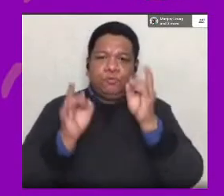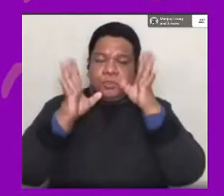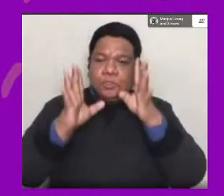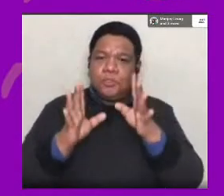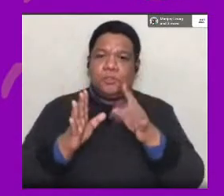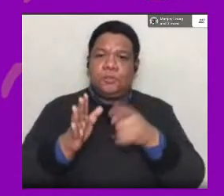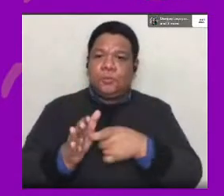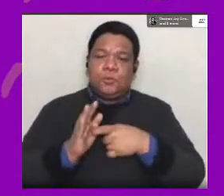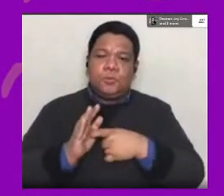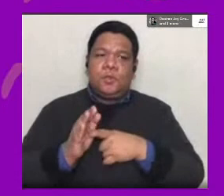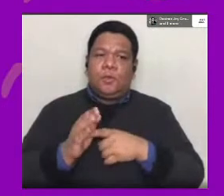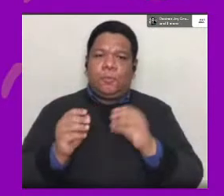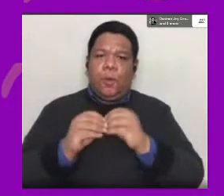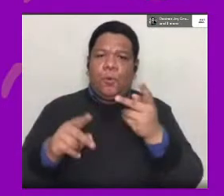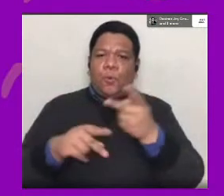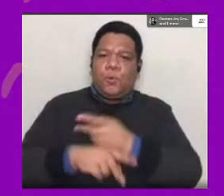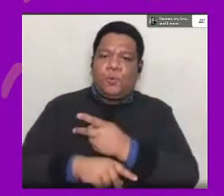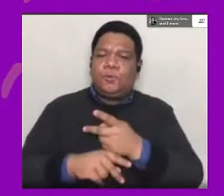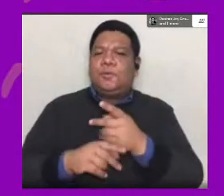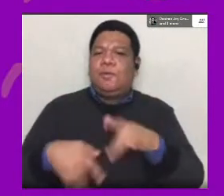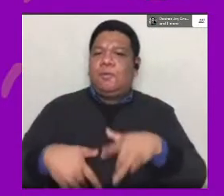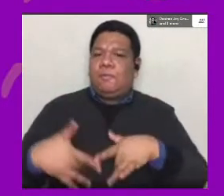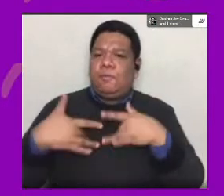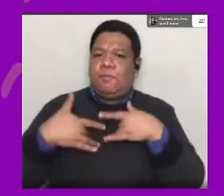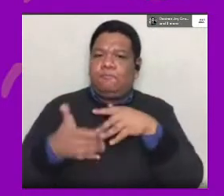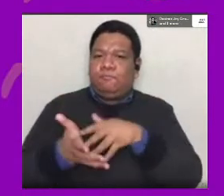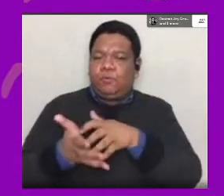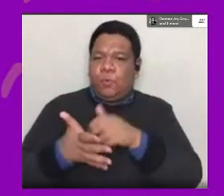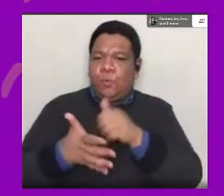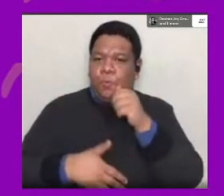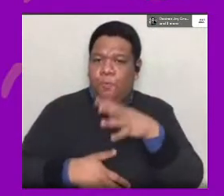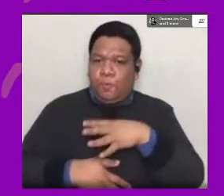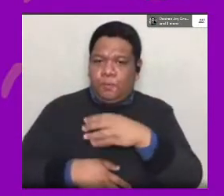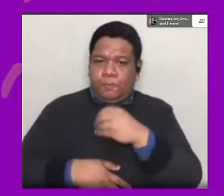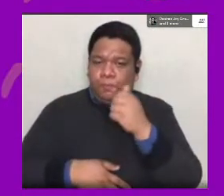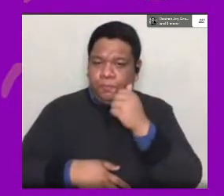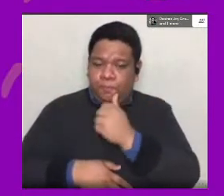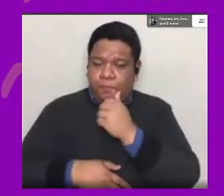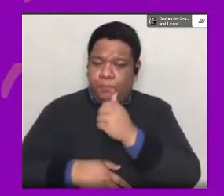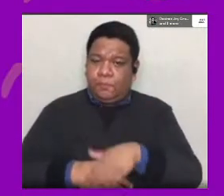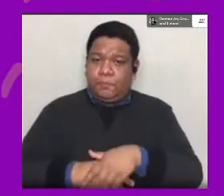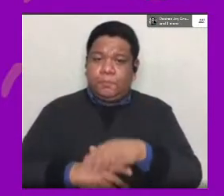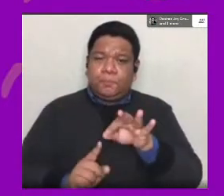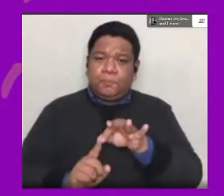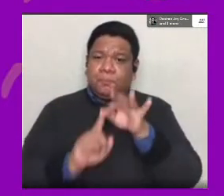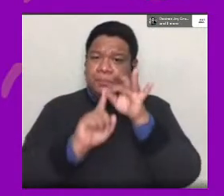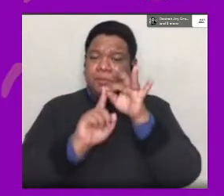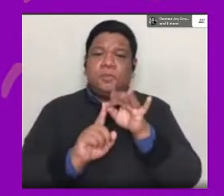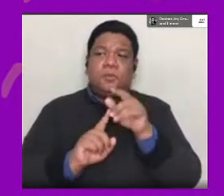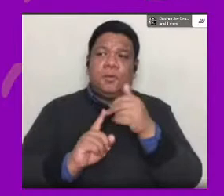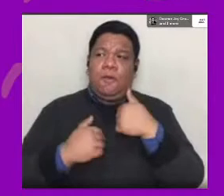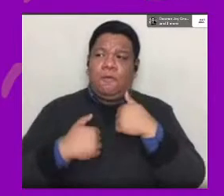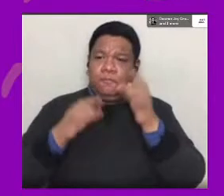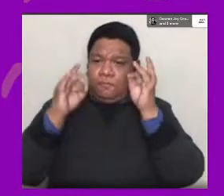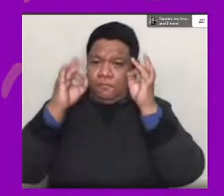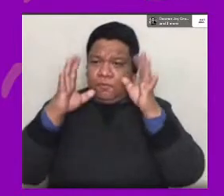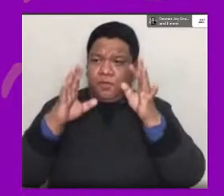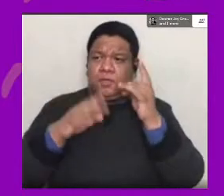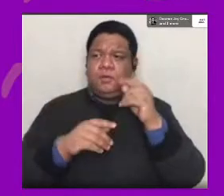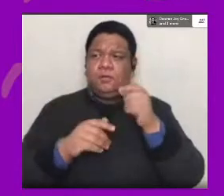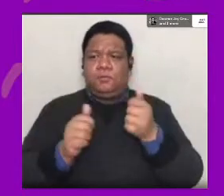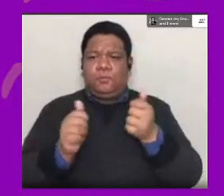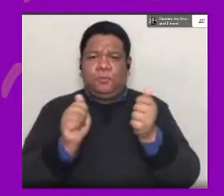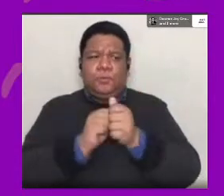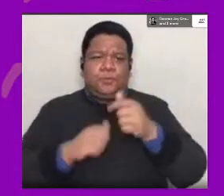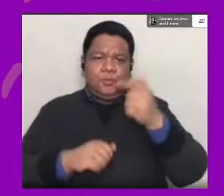lives of vulnerable women and girls. Particularly those that escalate risks to gender-based violence,